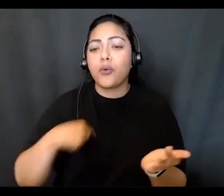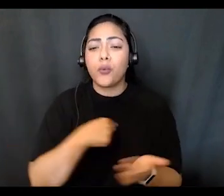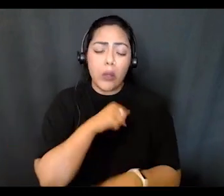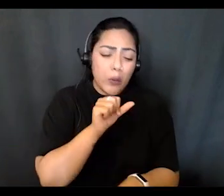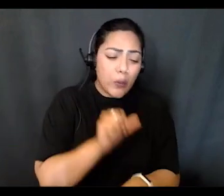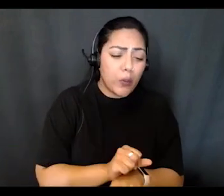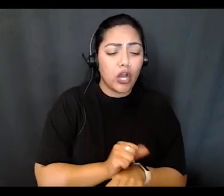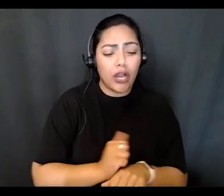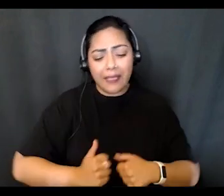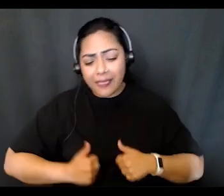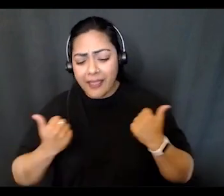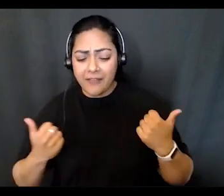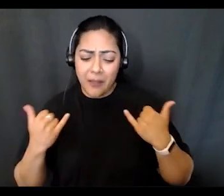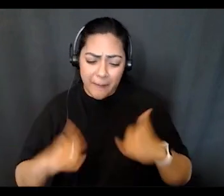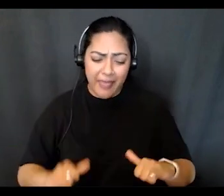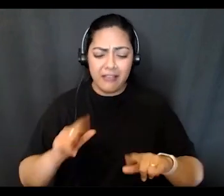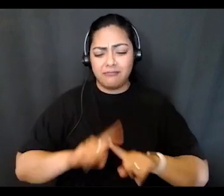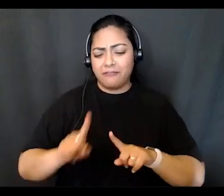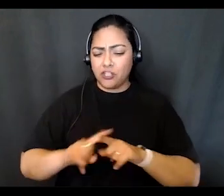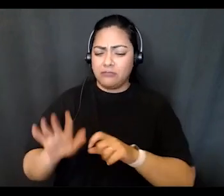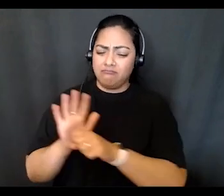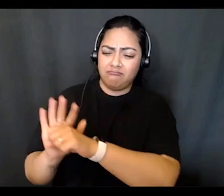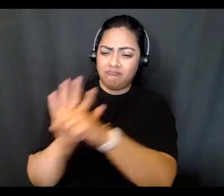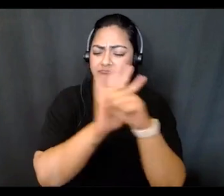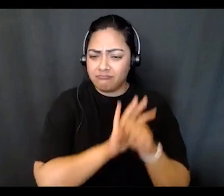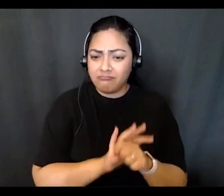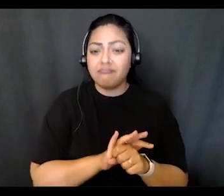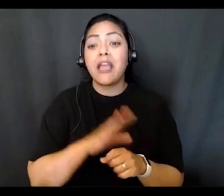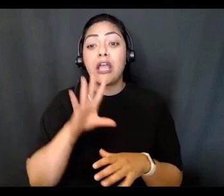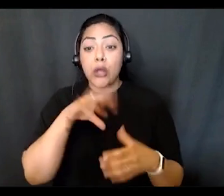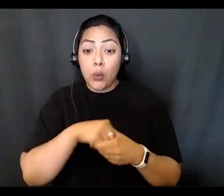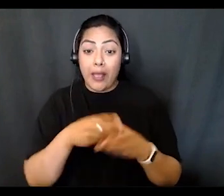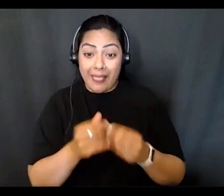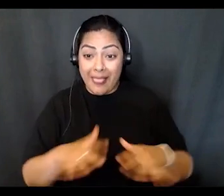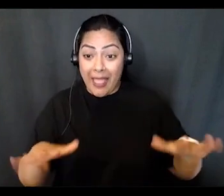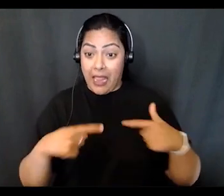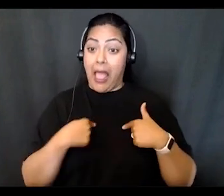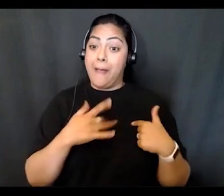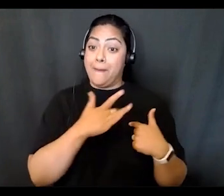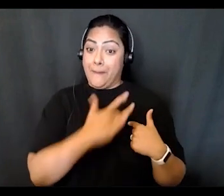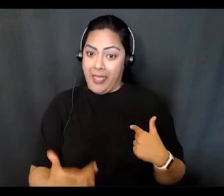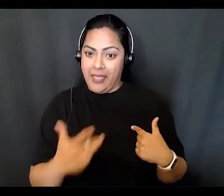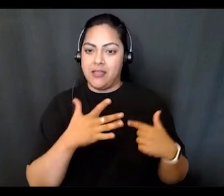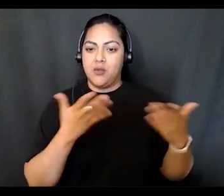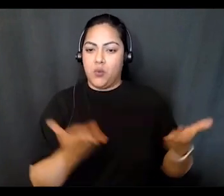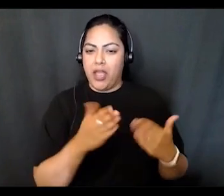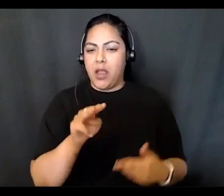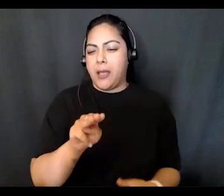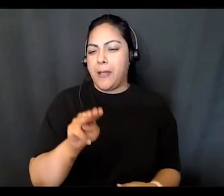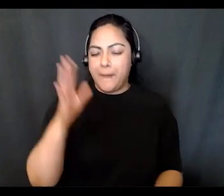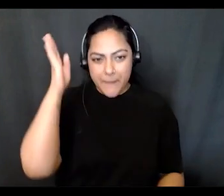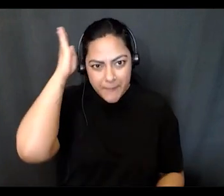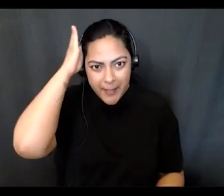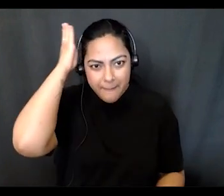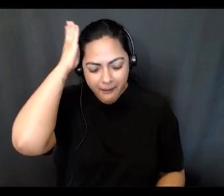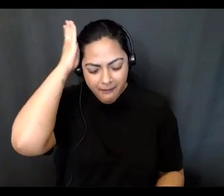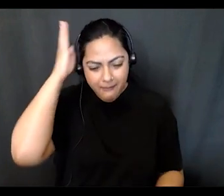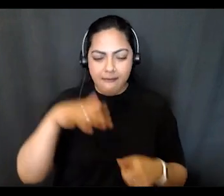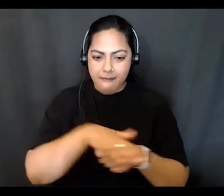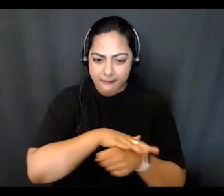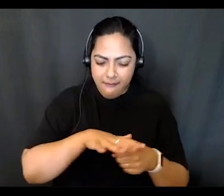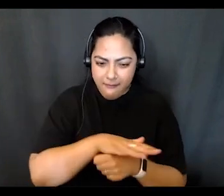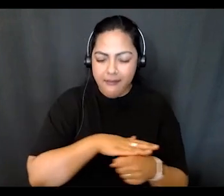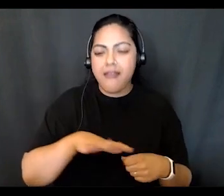in various territories, including the lands of the Mi'kmaq, where I'm generally situated, in Halifax